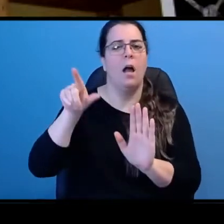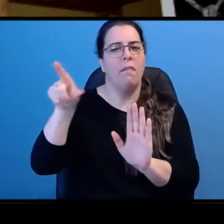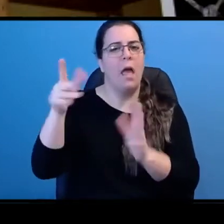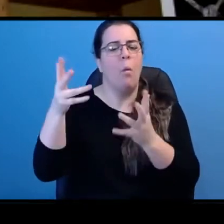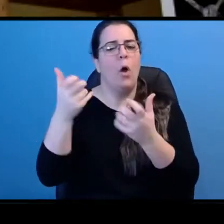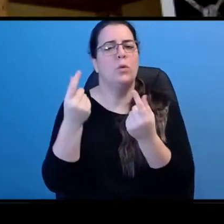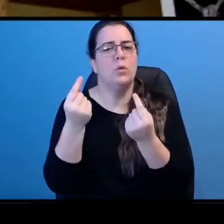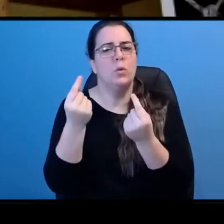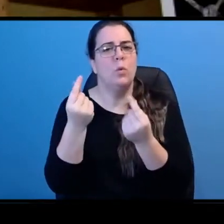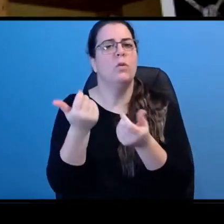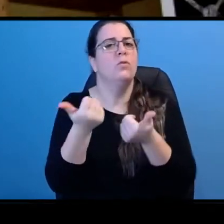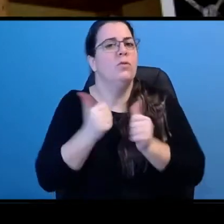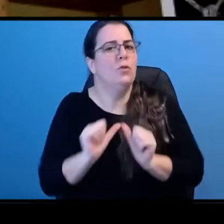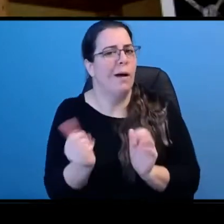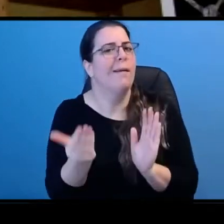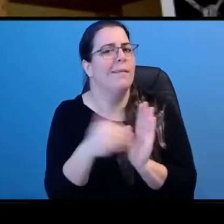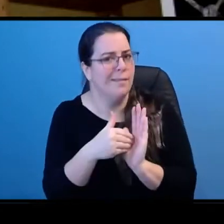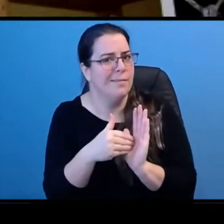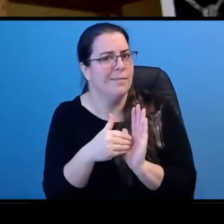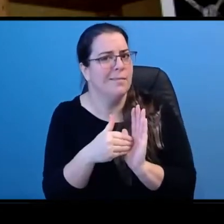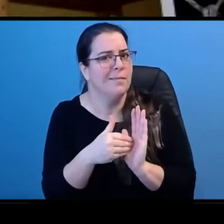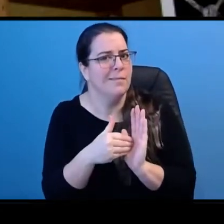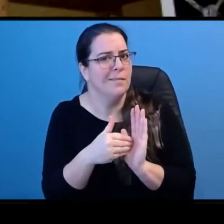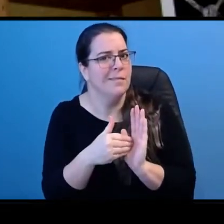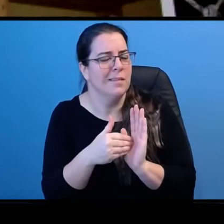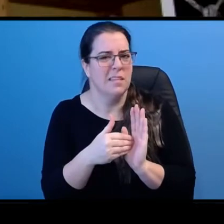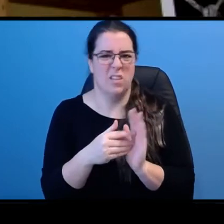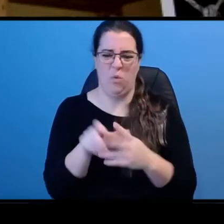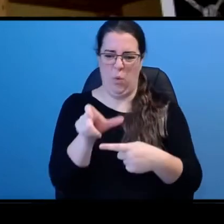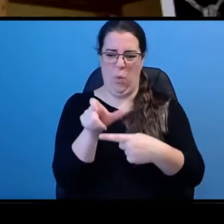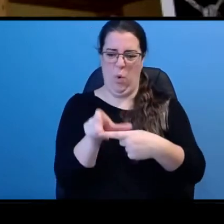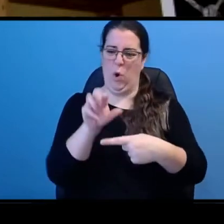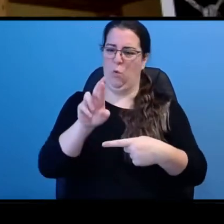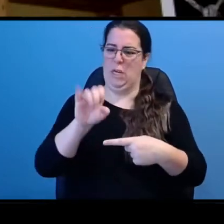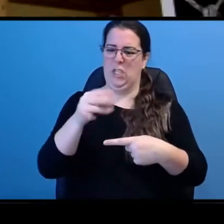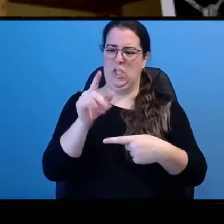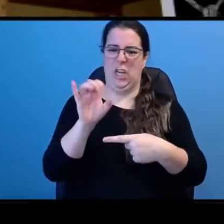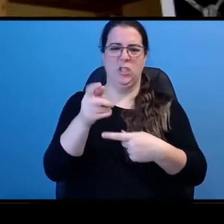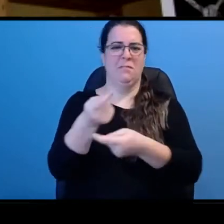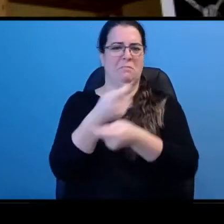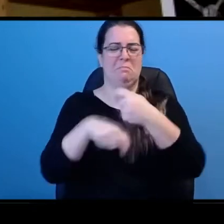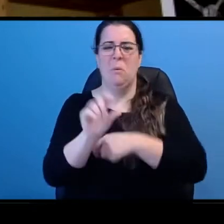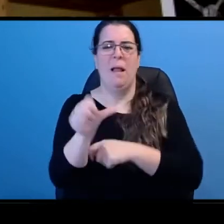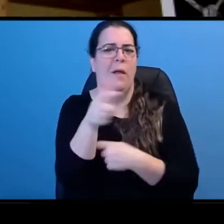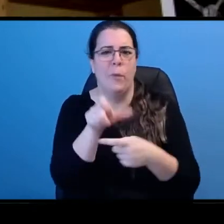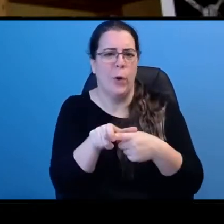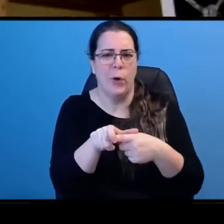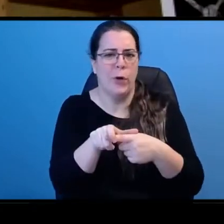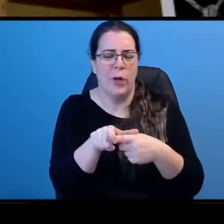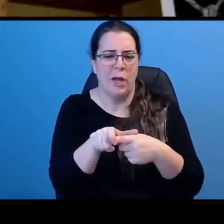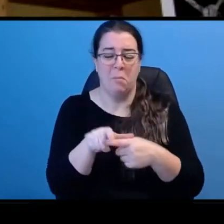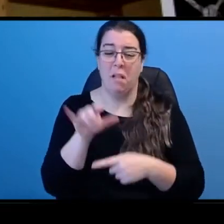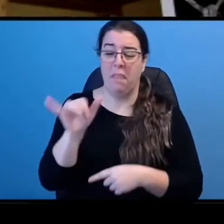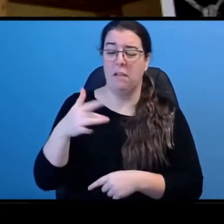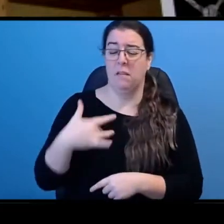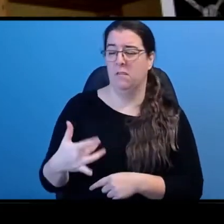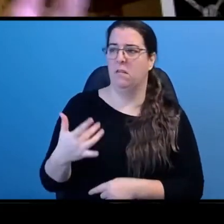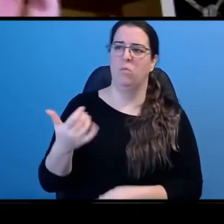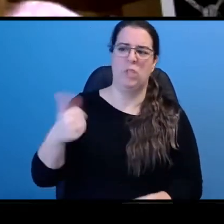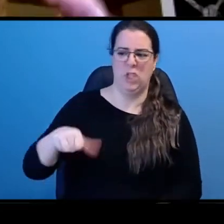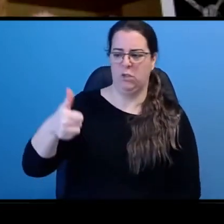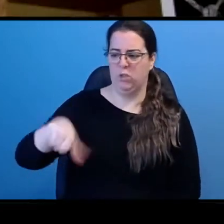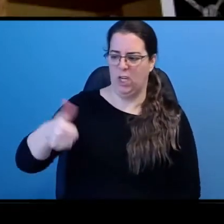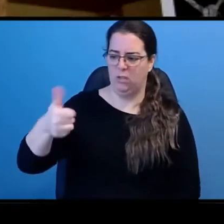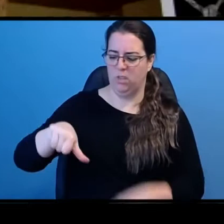find another way to try to open that door. And we've just become, the word rejection has become so commonplace. It's like, oh, you weren't successful. You